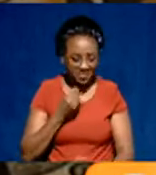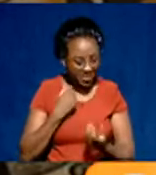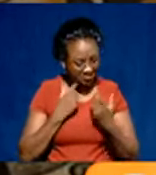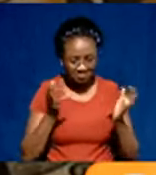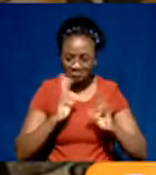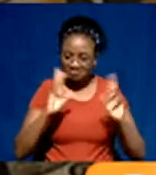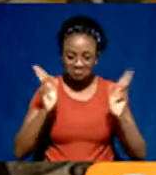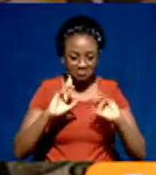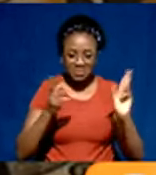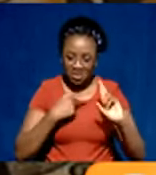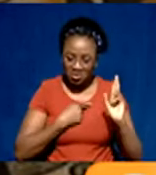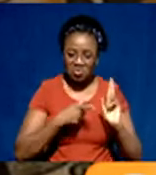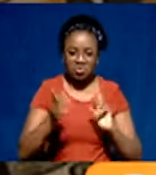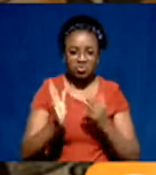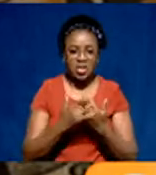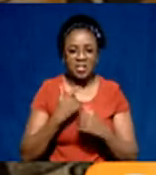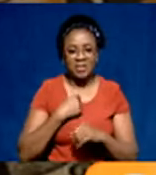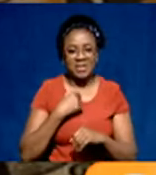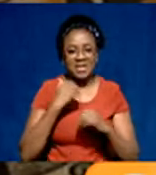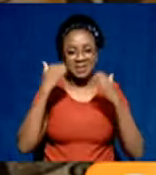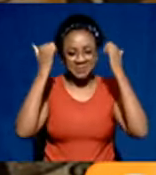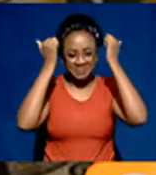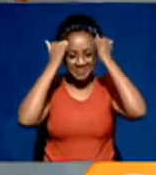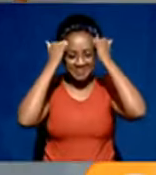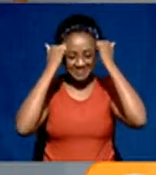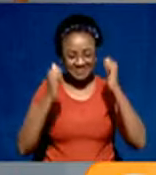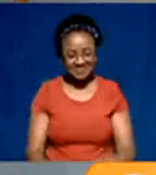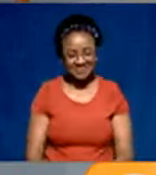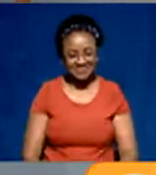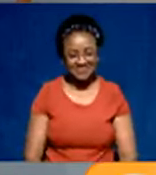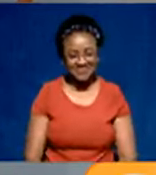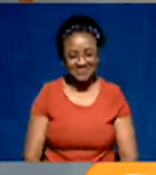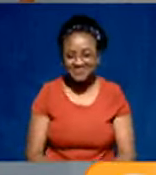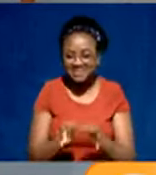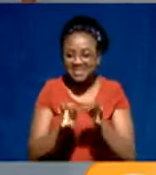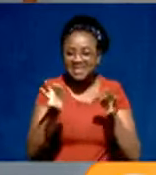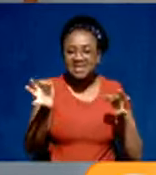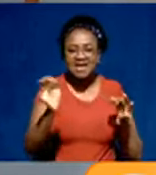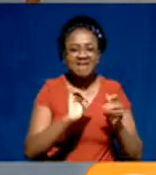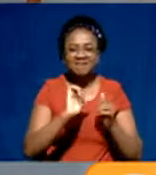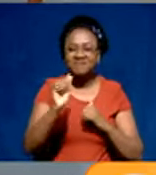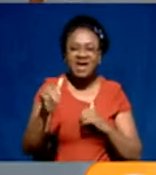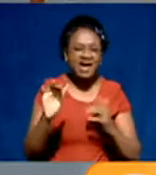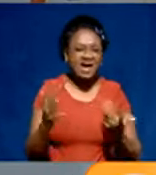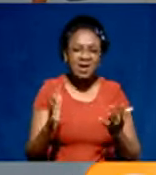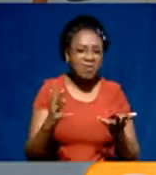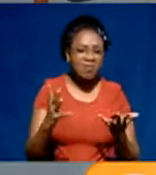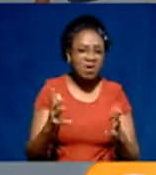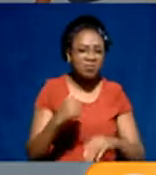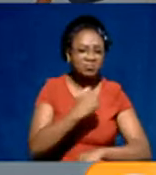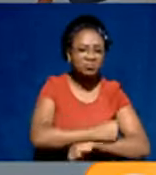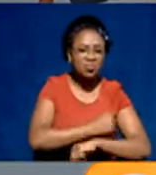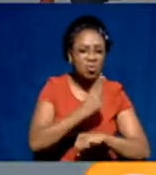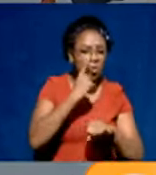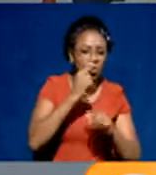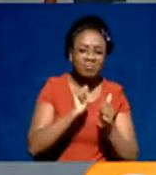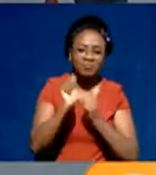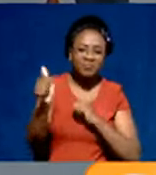yake ili niweze kupata masomo. Na hebu niambia, hiyo distance ilikuwa how long, roughly?